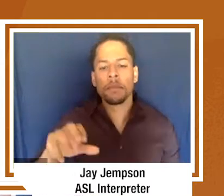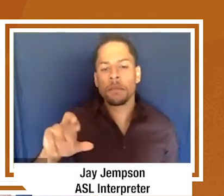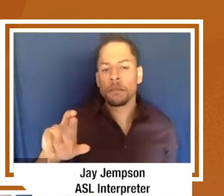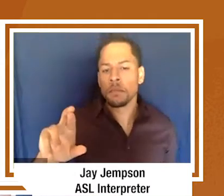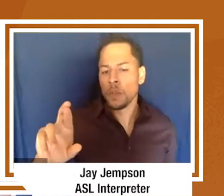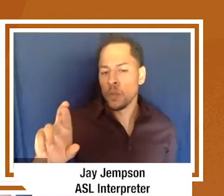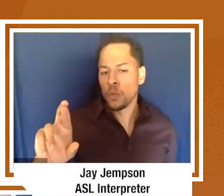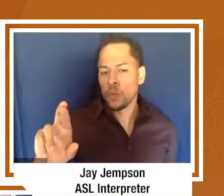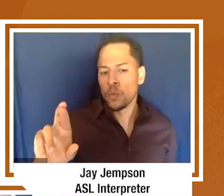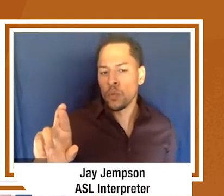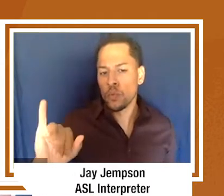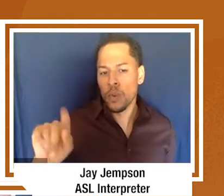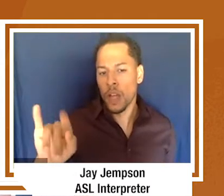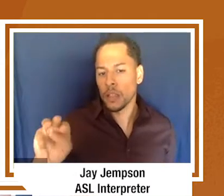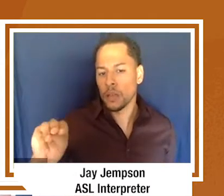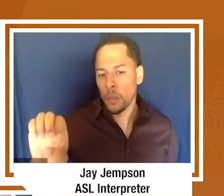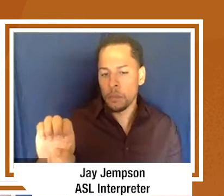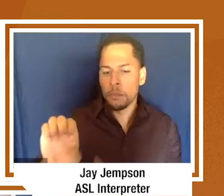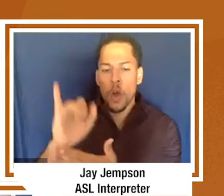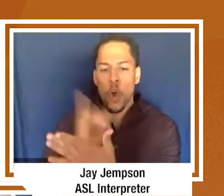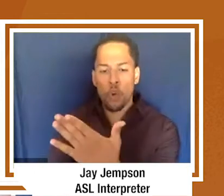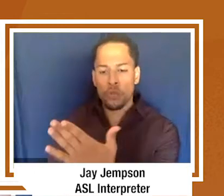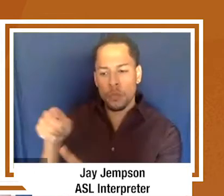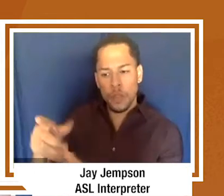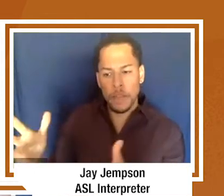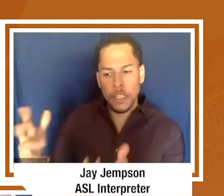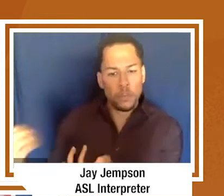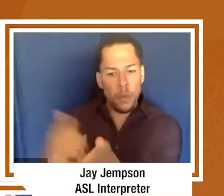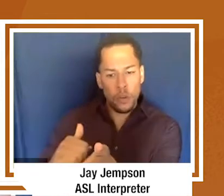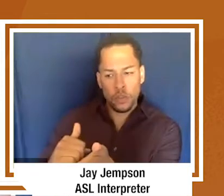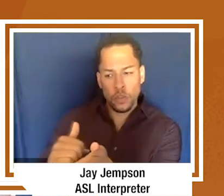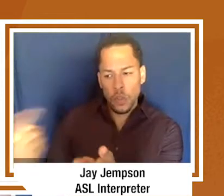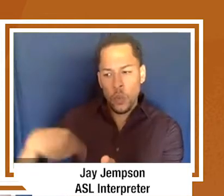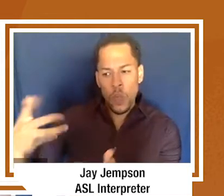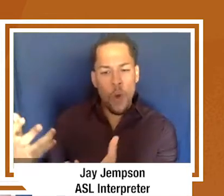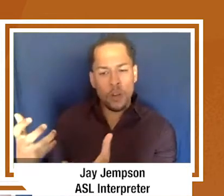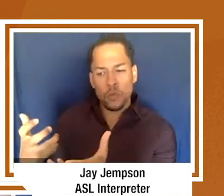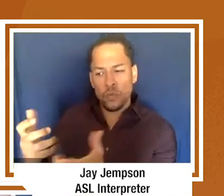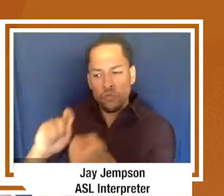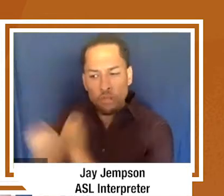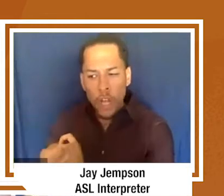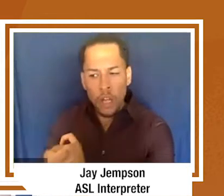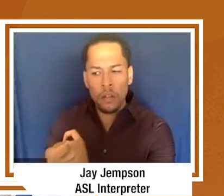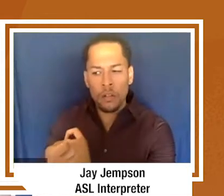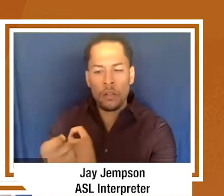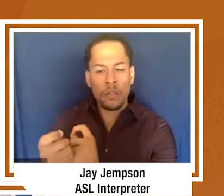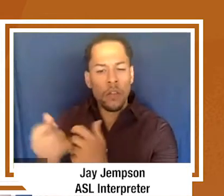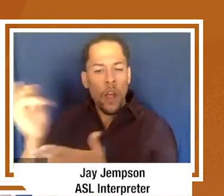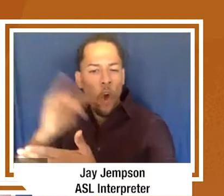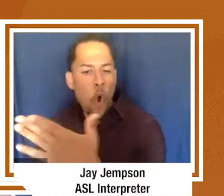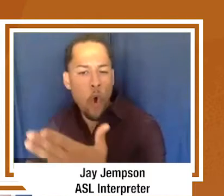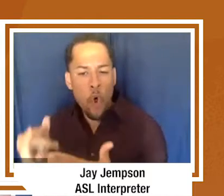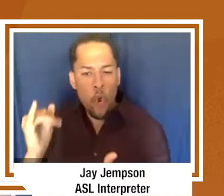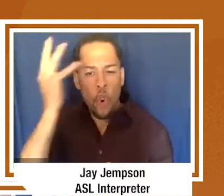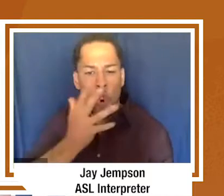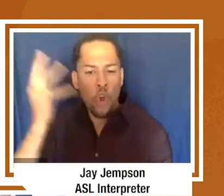to change the model of what arts artists, representatives look like. We want to